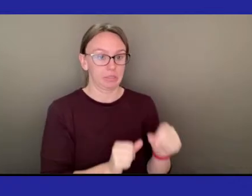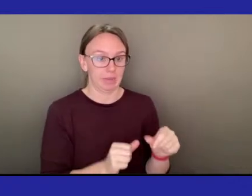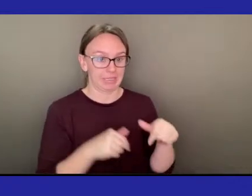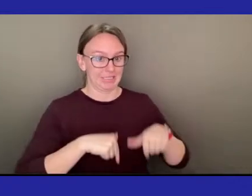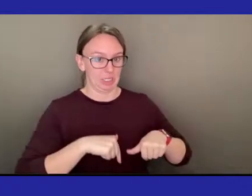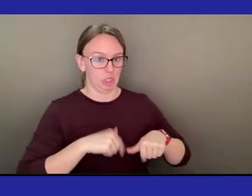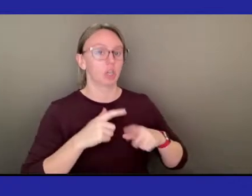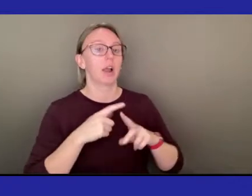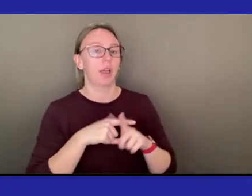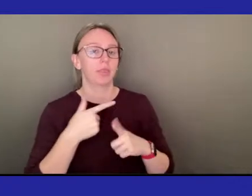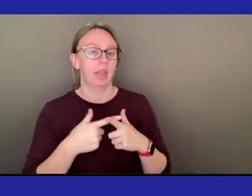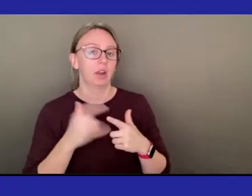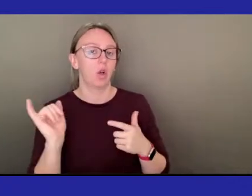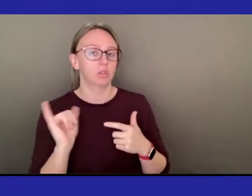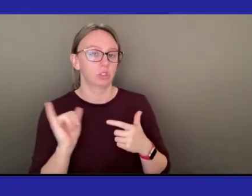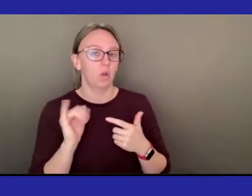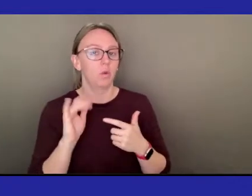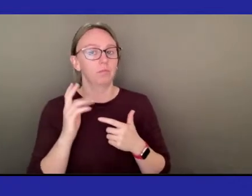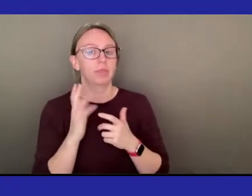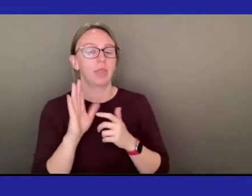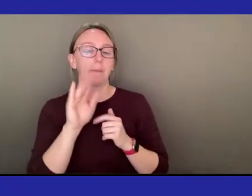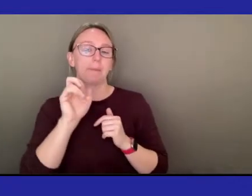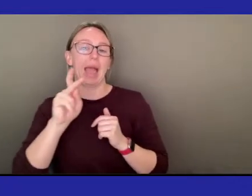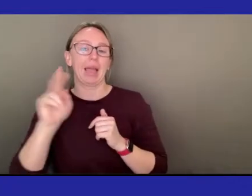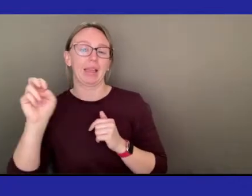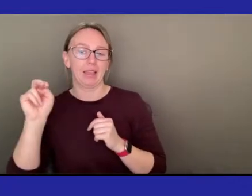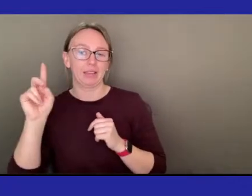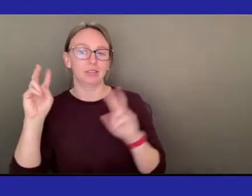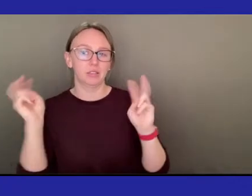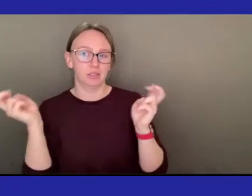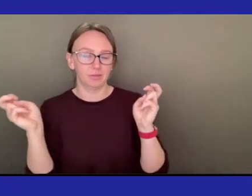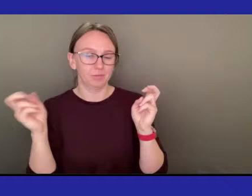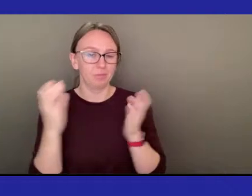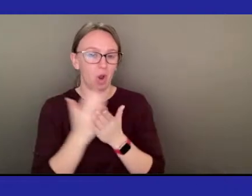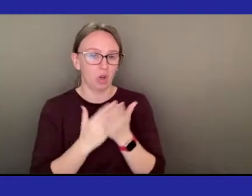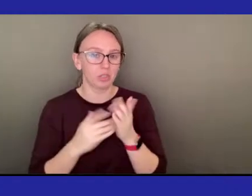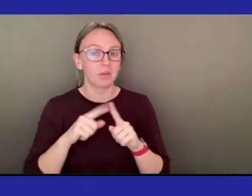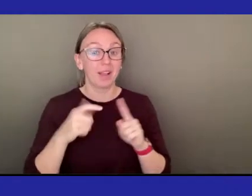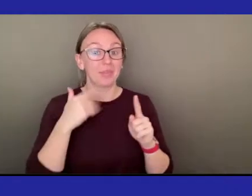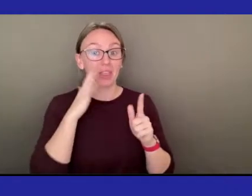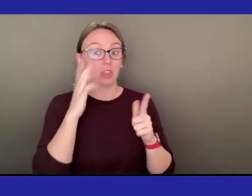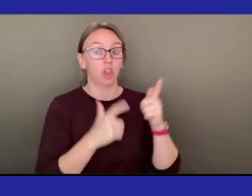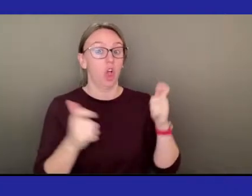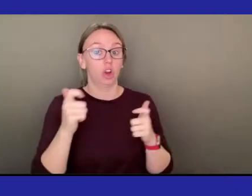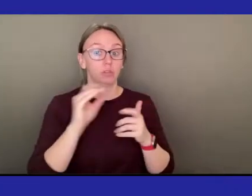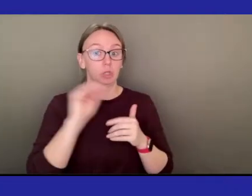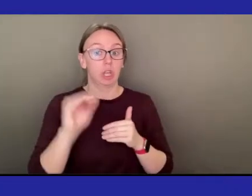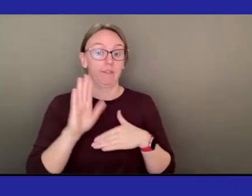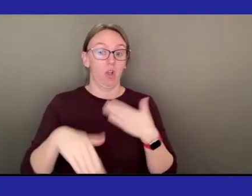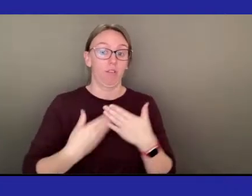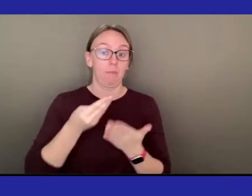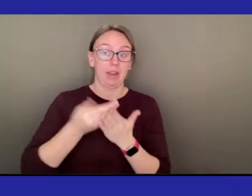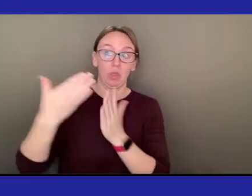also the piece on the back end. But I think we should. I mean, I think the larger share of all the dollars come in through the medical